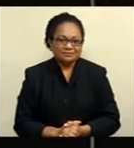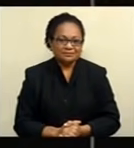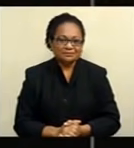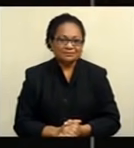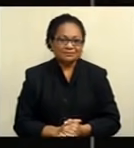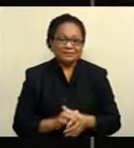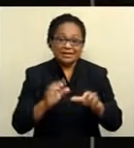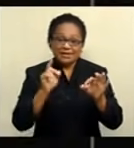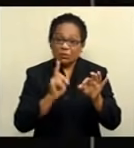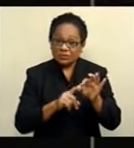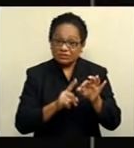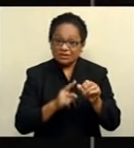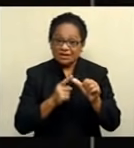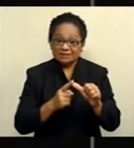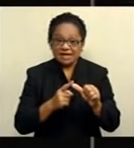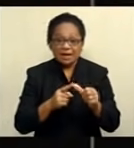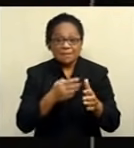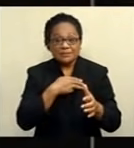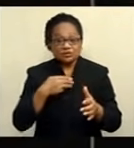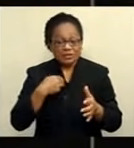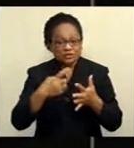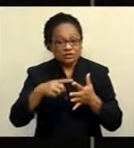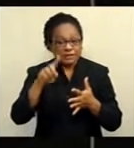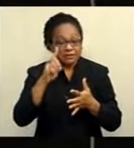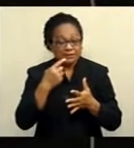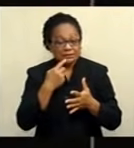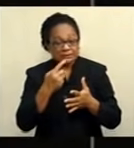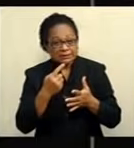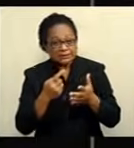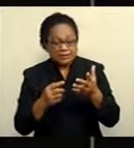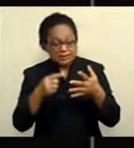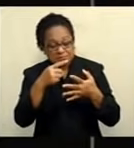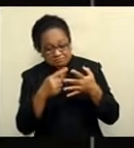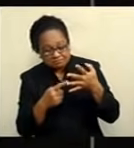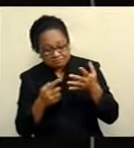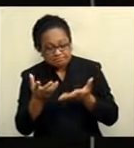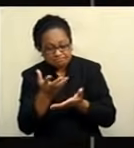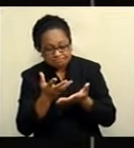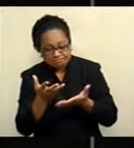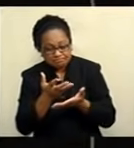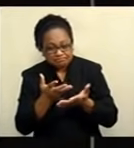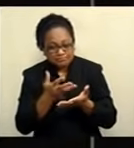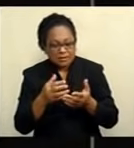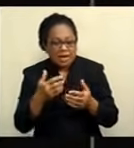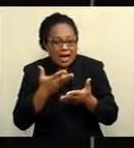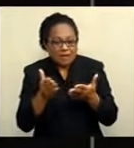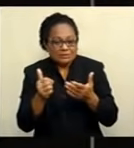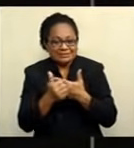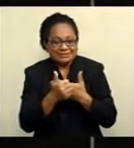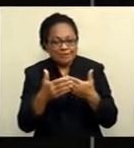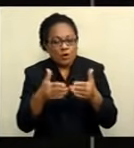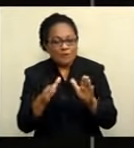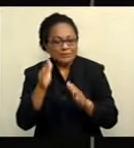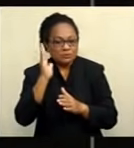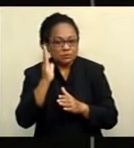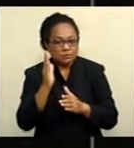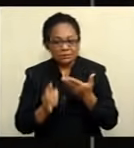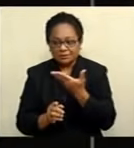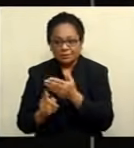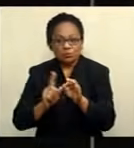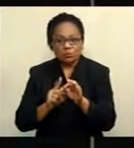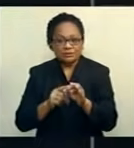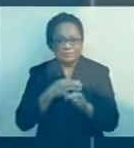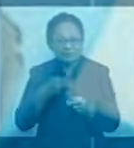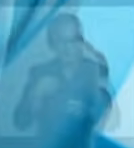In Q&A tonight, the Education Ministry is weighing various options to safely reopen schools. Kritika Kumar caught up with Minister Premila